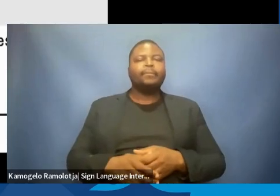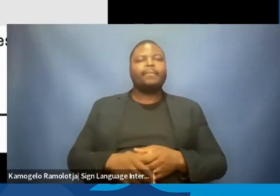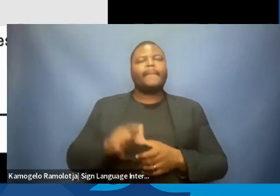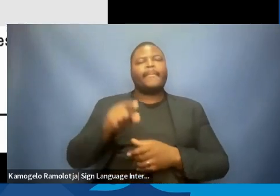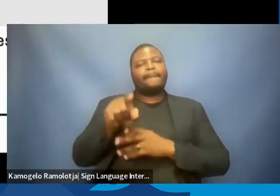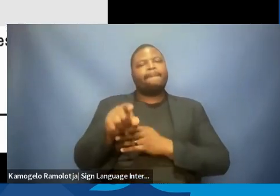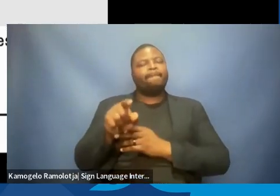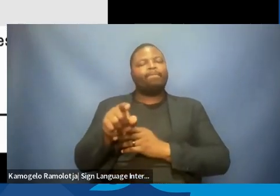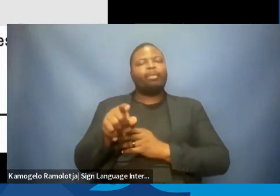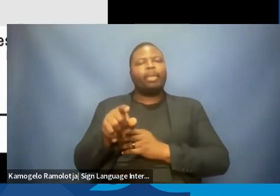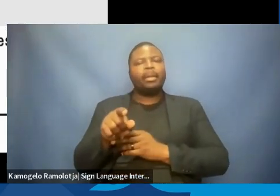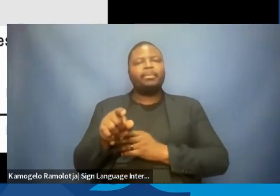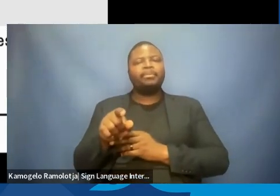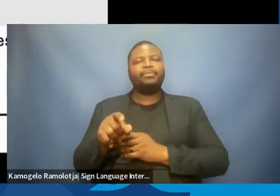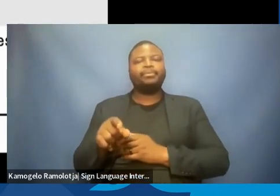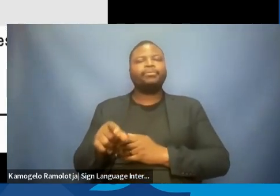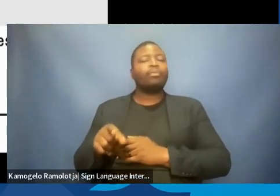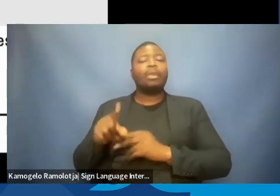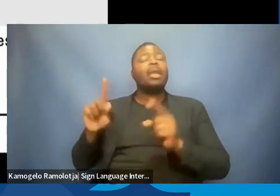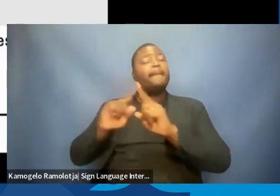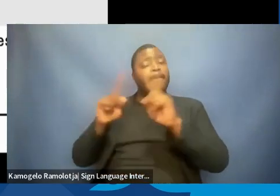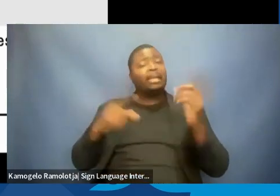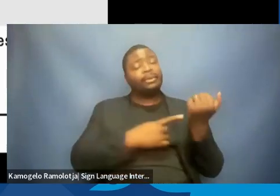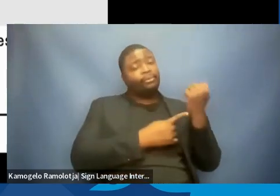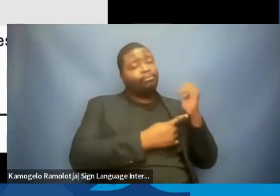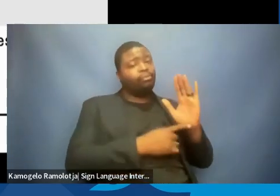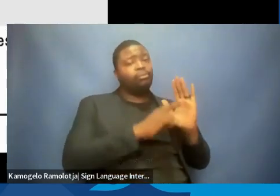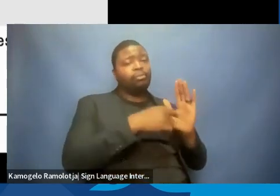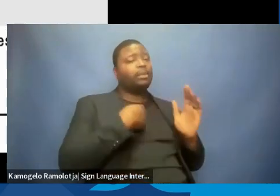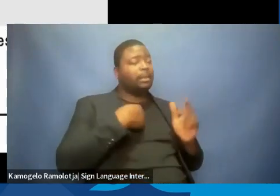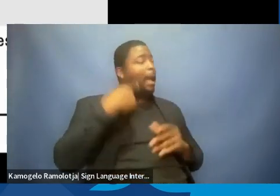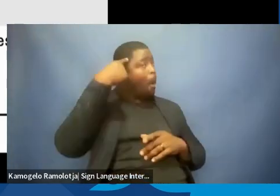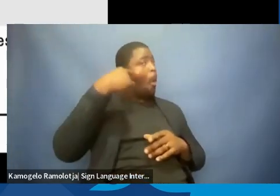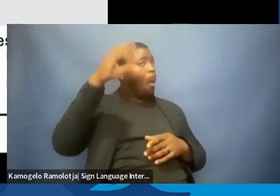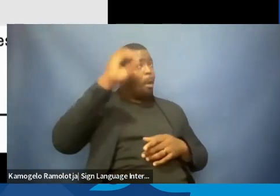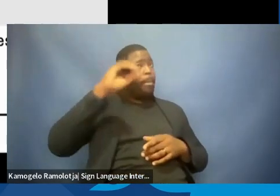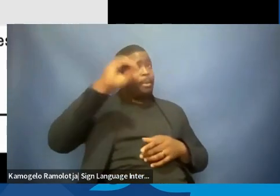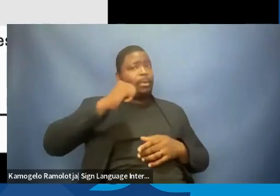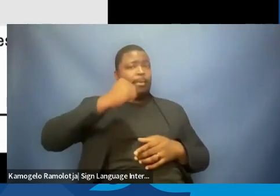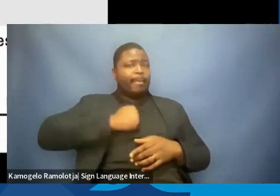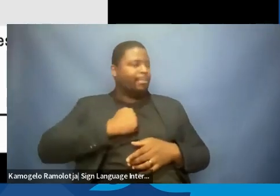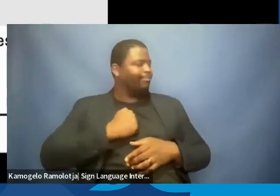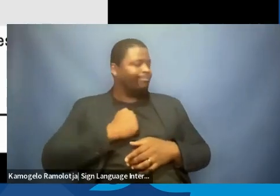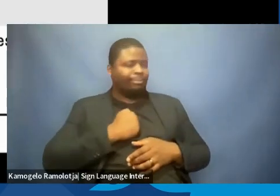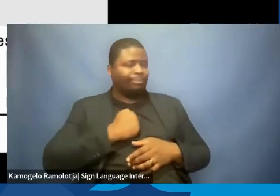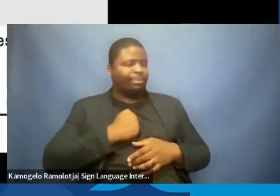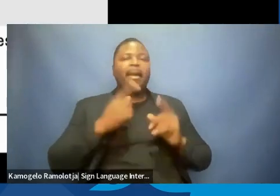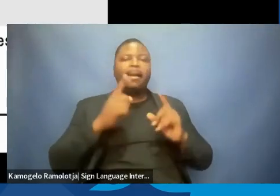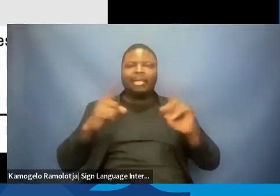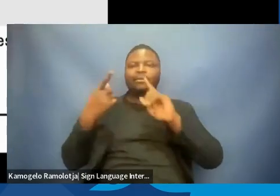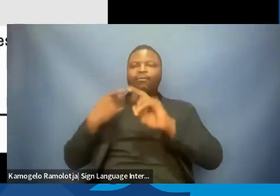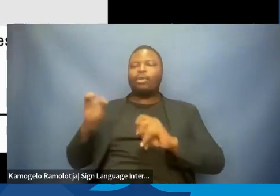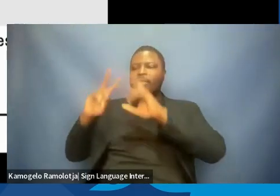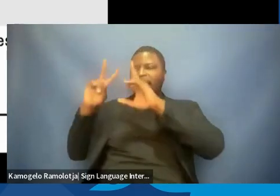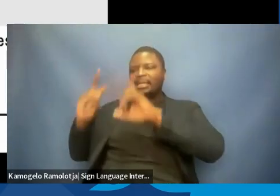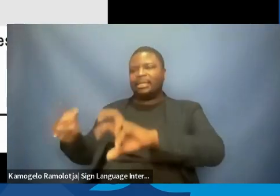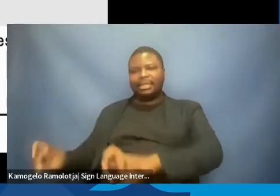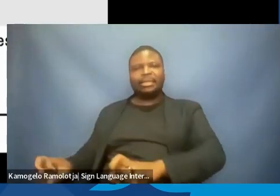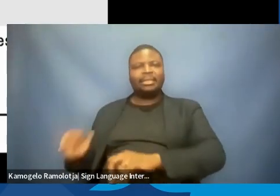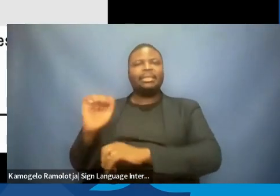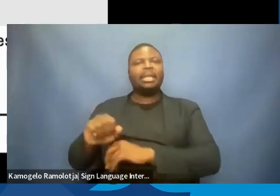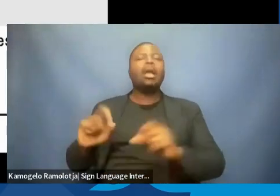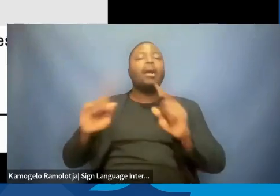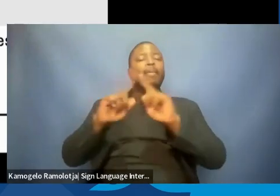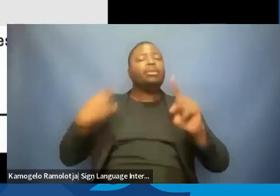reduce the morbidity associated with substance use. The public health benefits of a harm reduction program are well